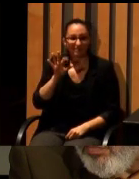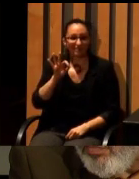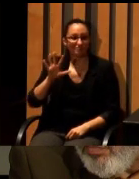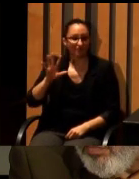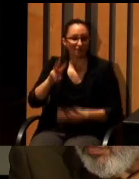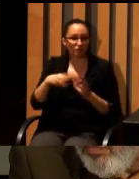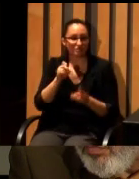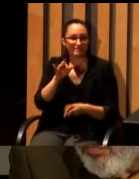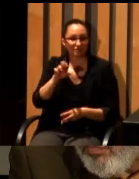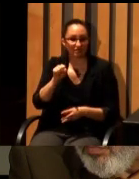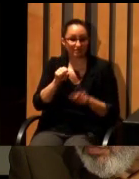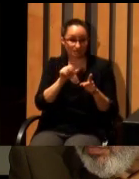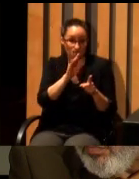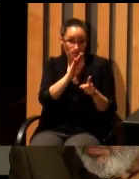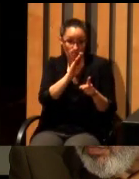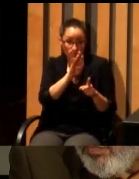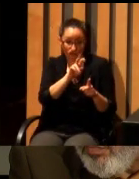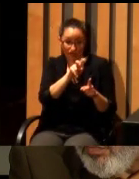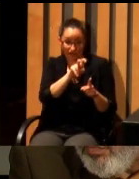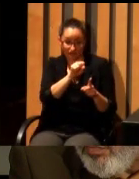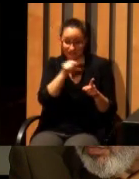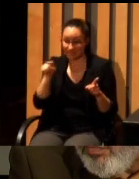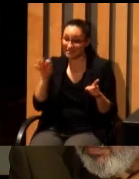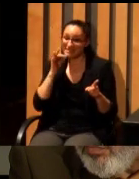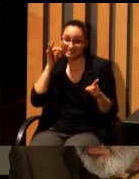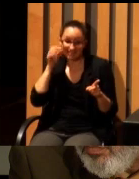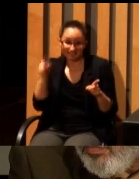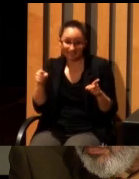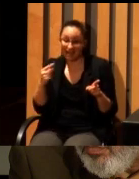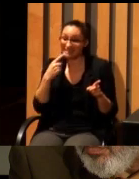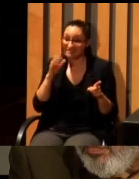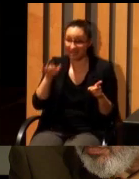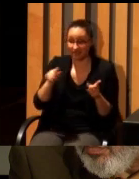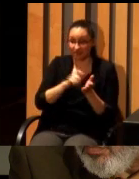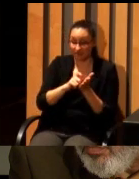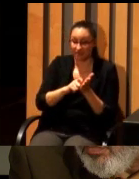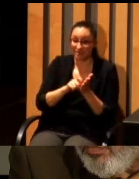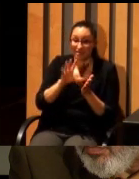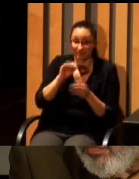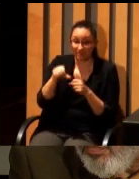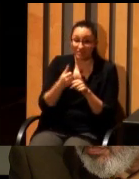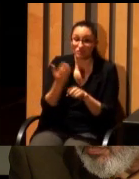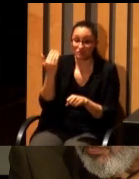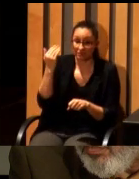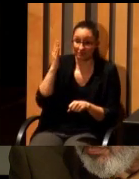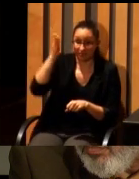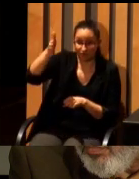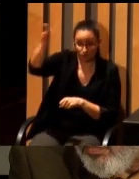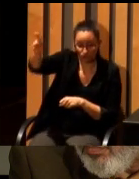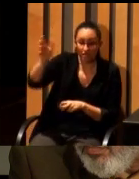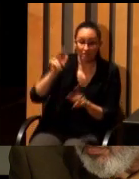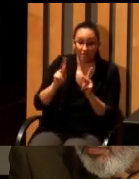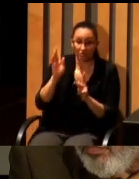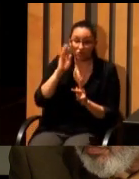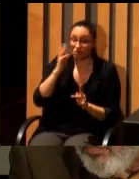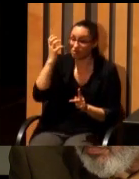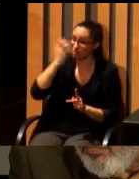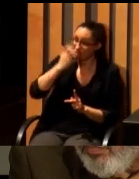Indians, I wrote that people would look back in 50 years and marvel that these names and images survived for so